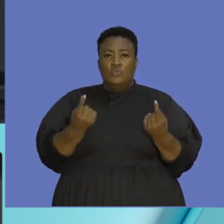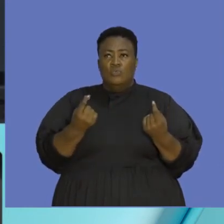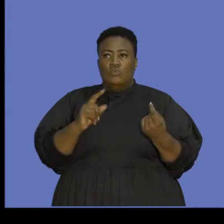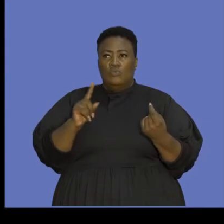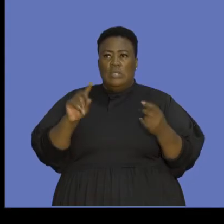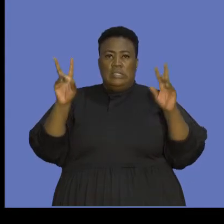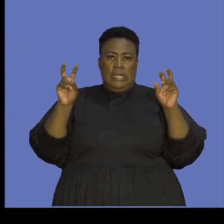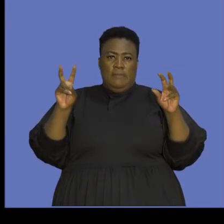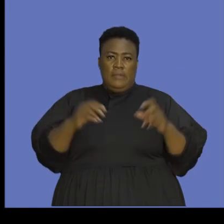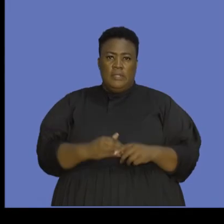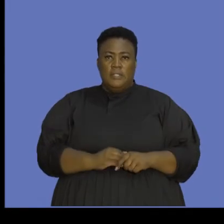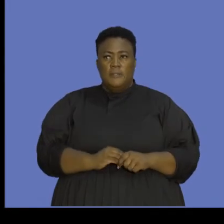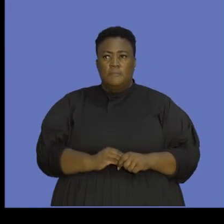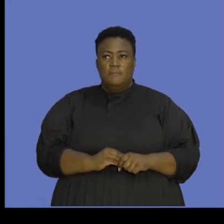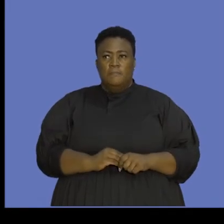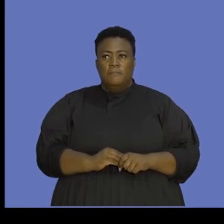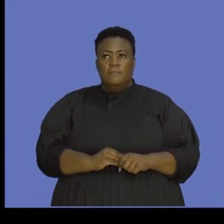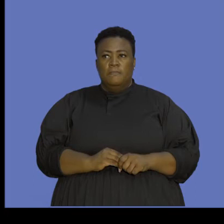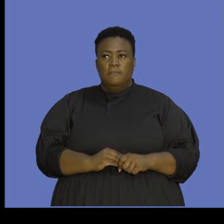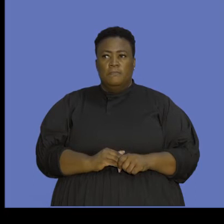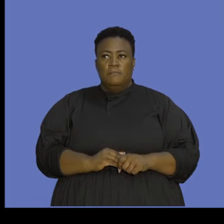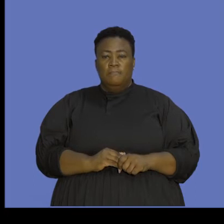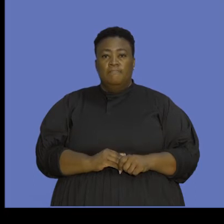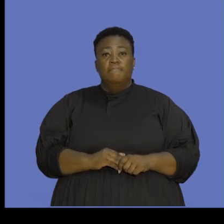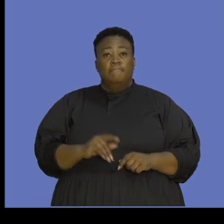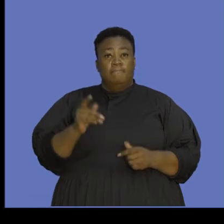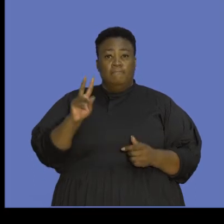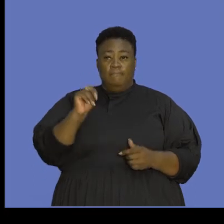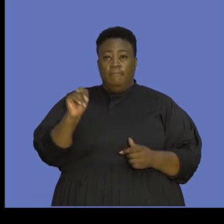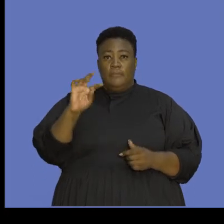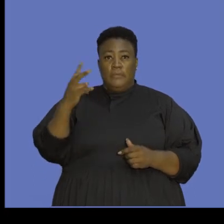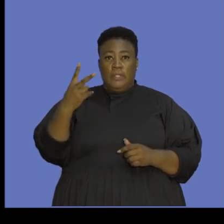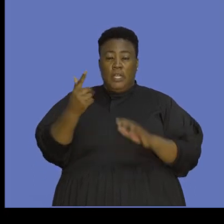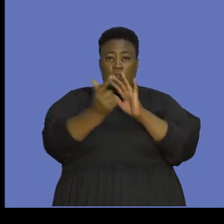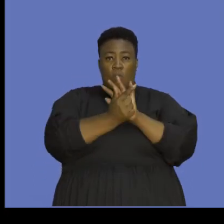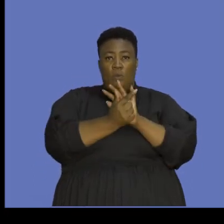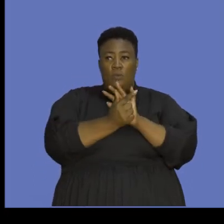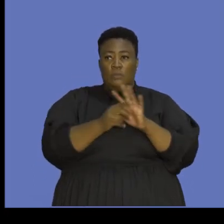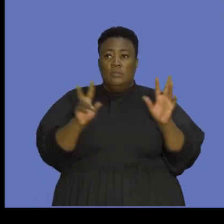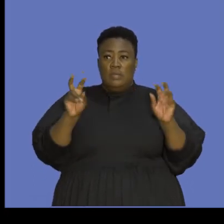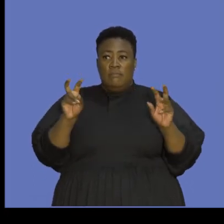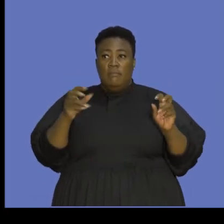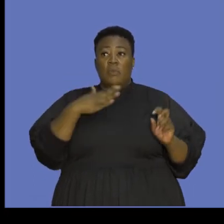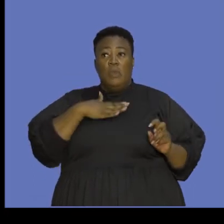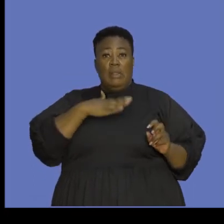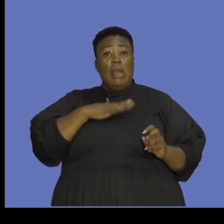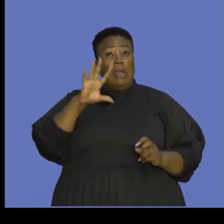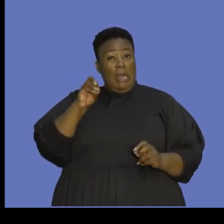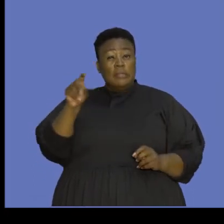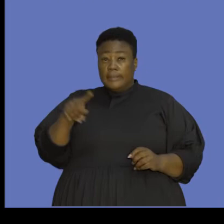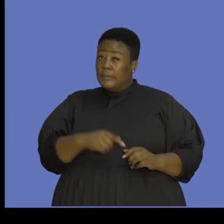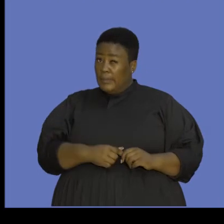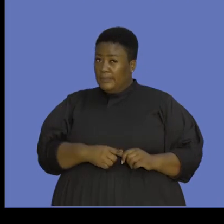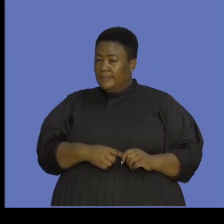statement. So, Newton's second law statement. We like asking this